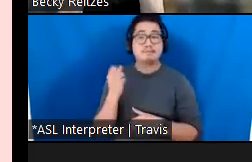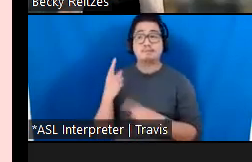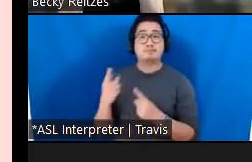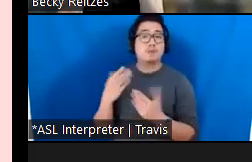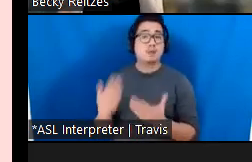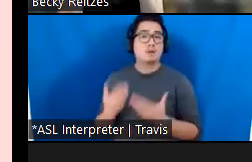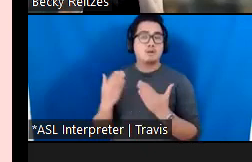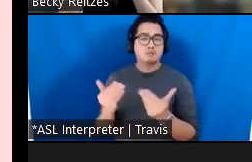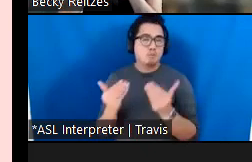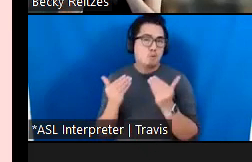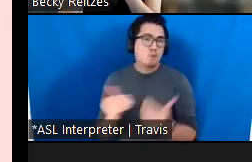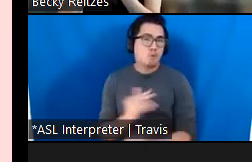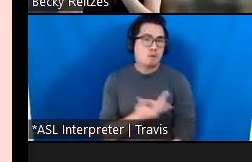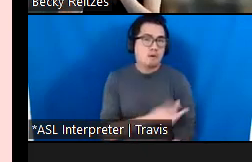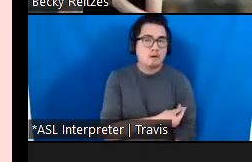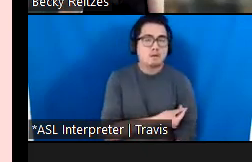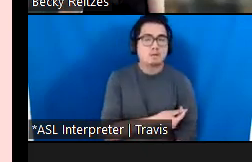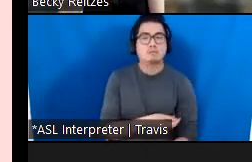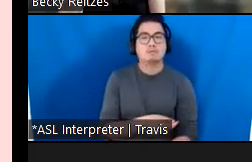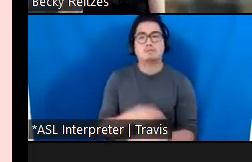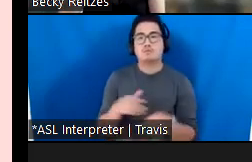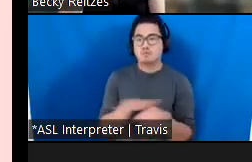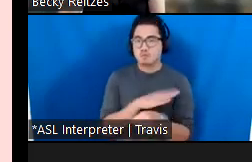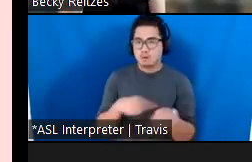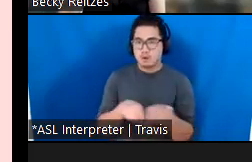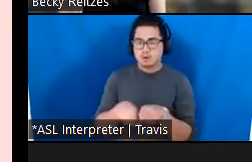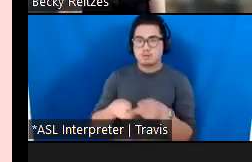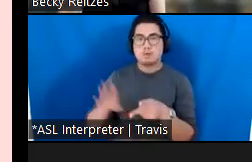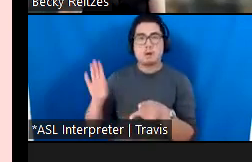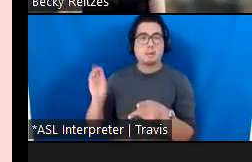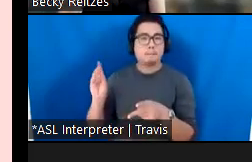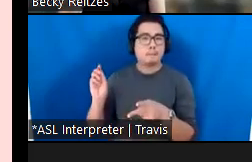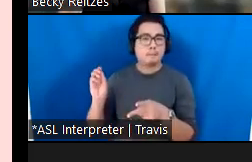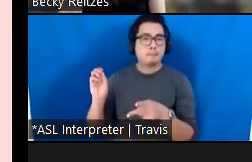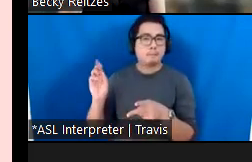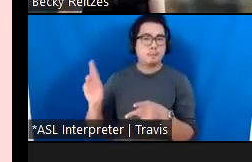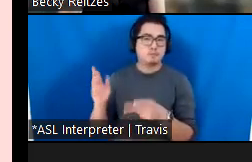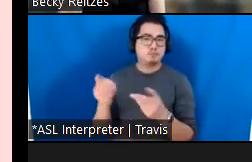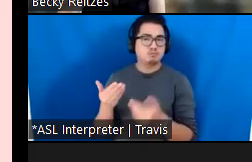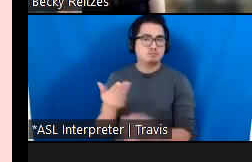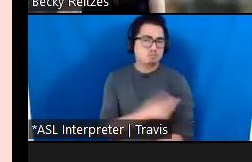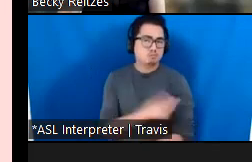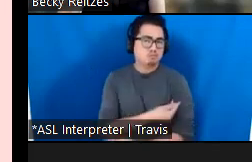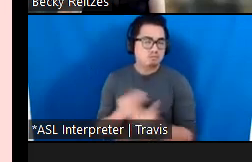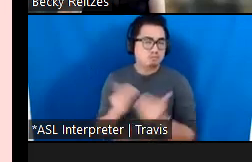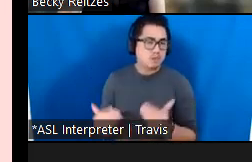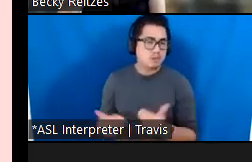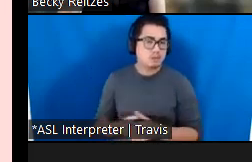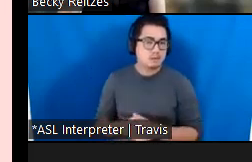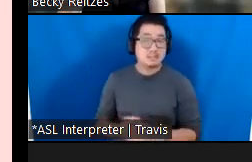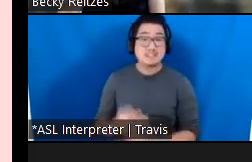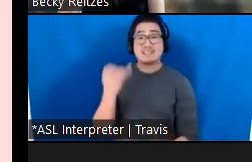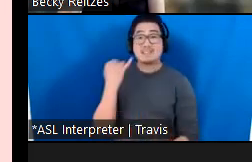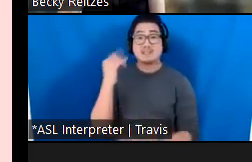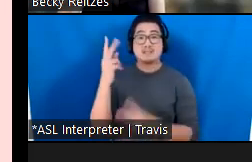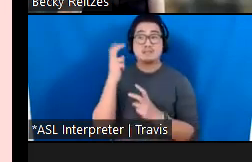and boosted, to stay up to date on boosters, to stay home if somebody is sick, even if they're